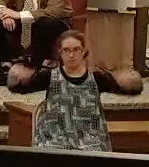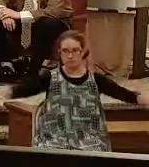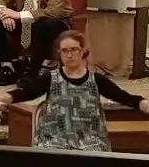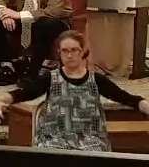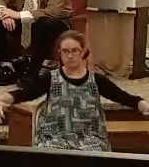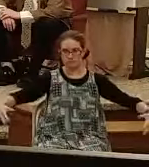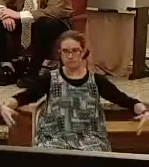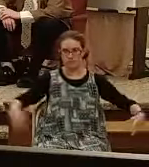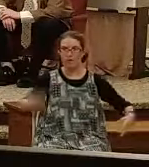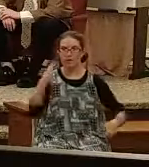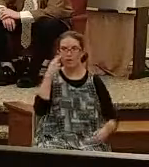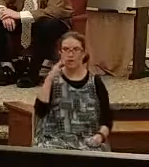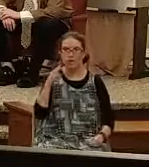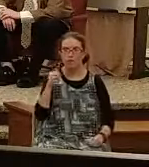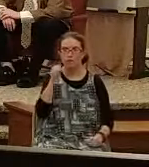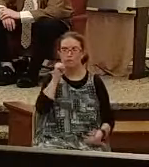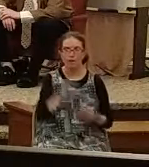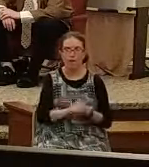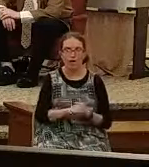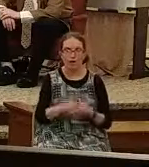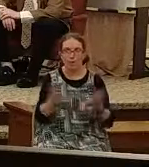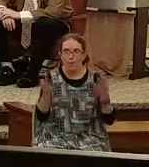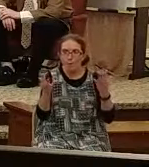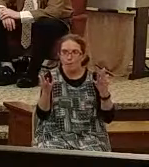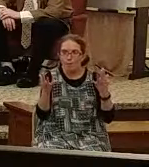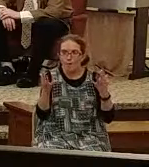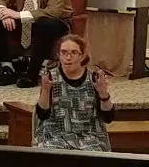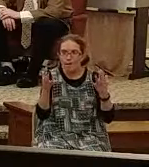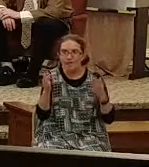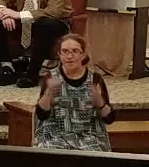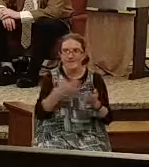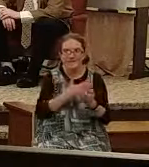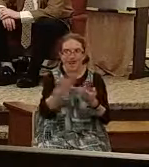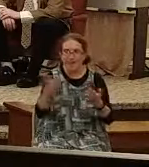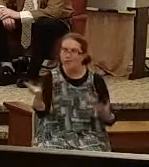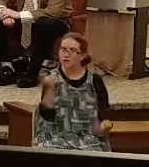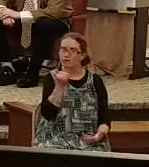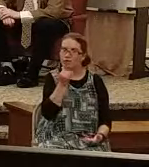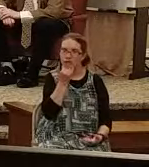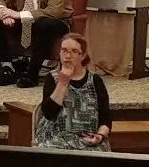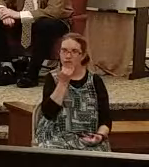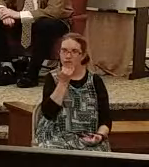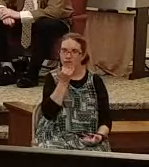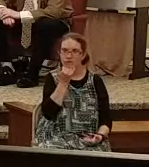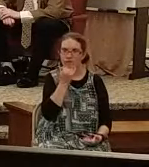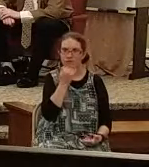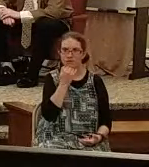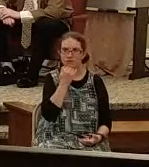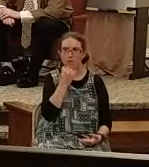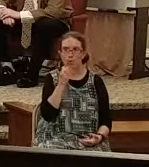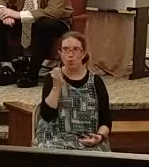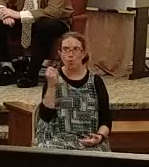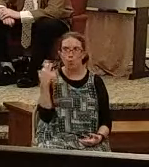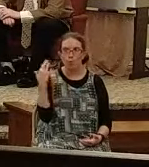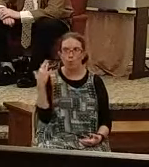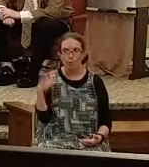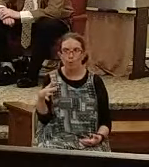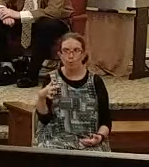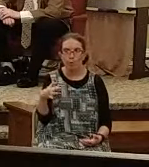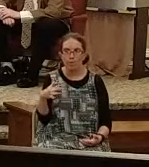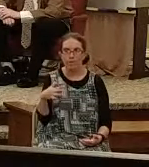But then I looked at his wife, and I thought, wait a minute, something's wrong there. Oh, my God.